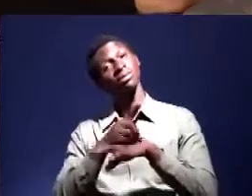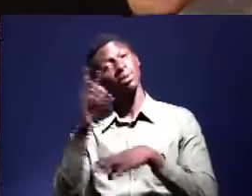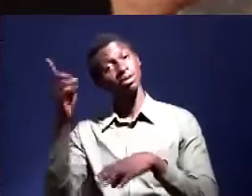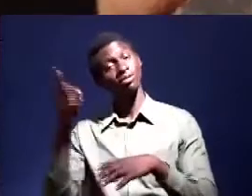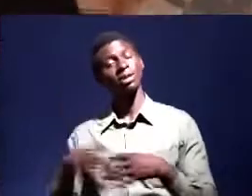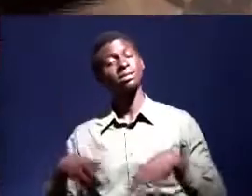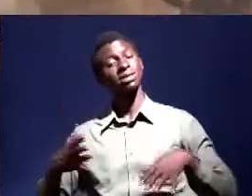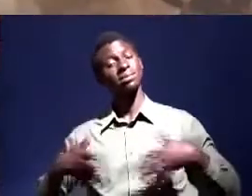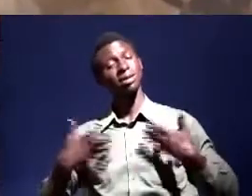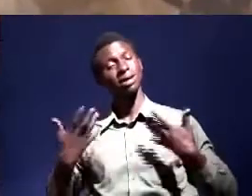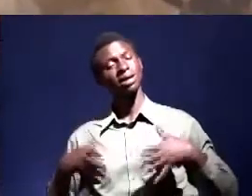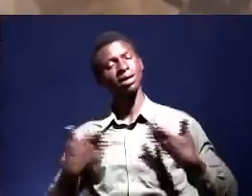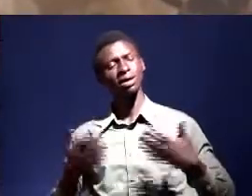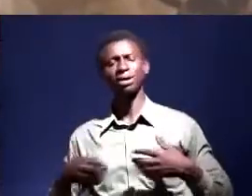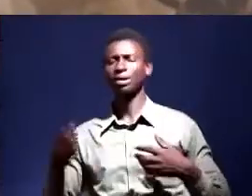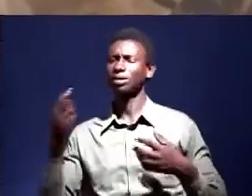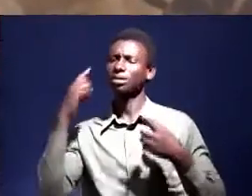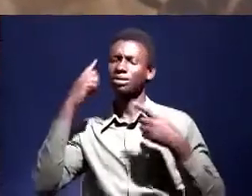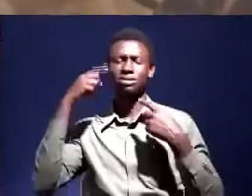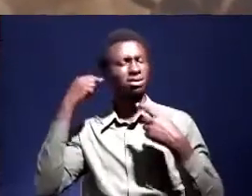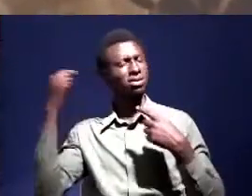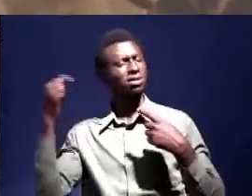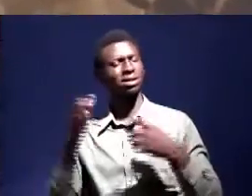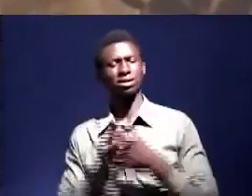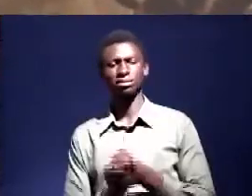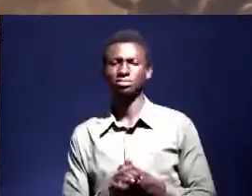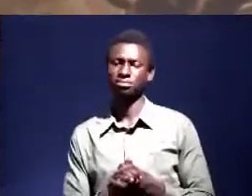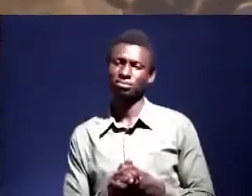Mother, can I have some crackers to eat?